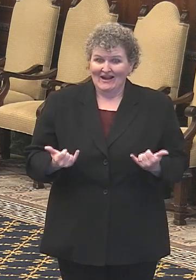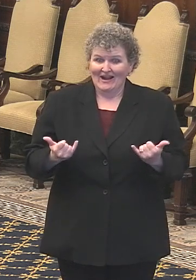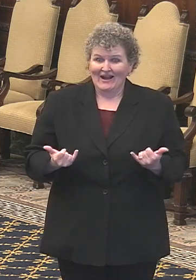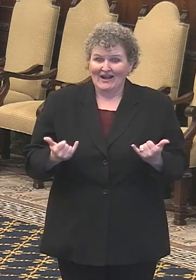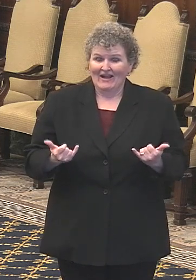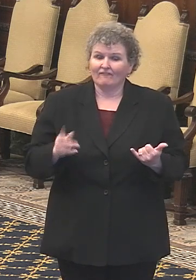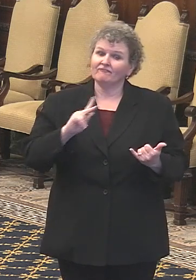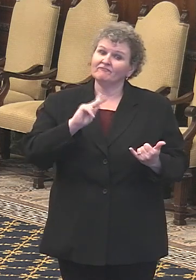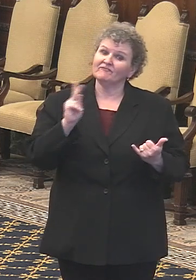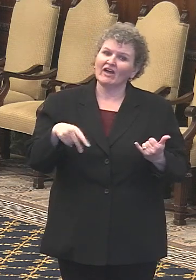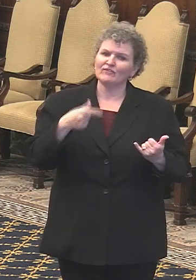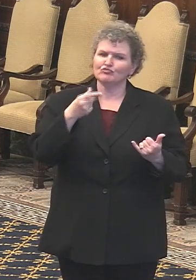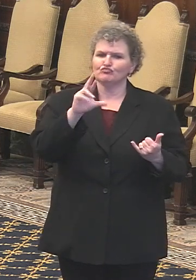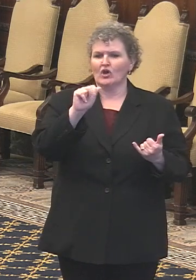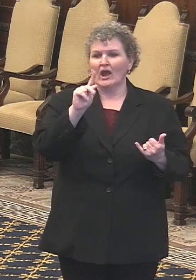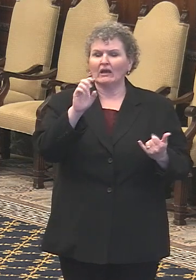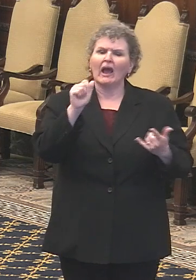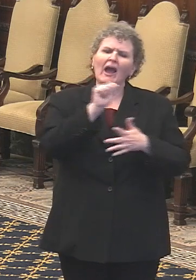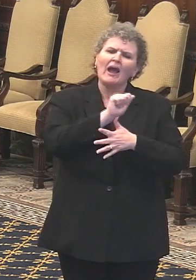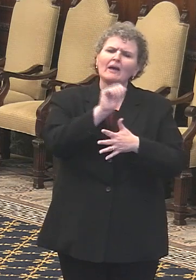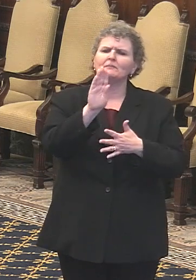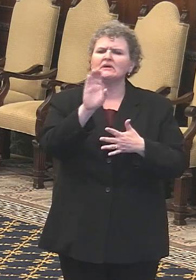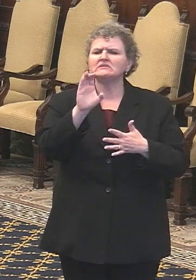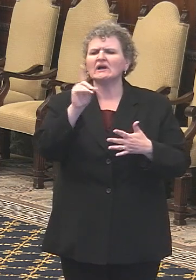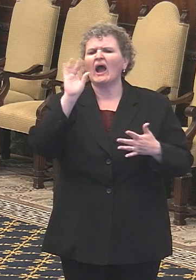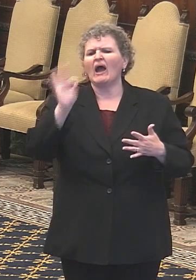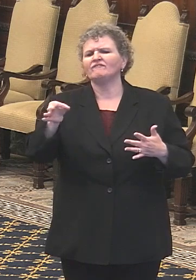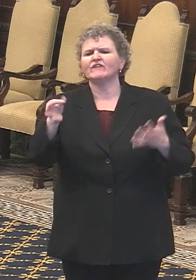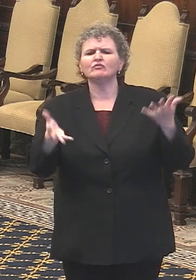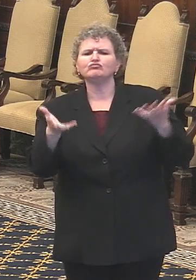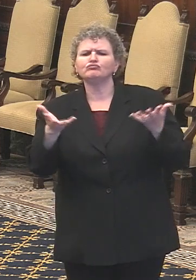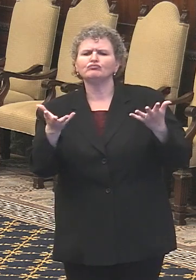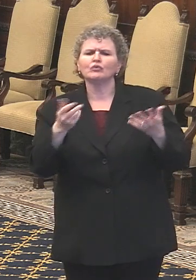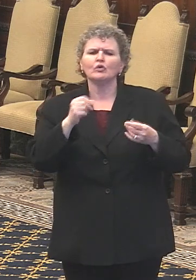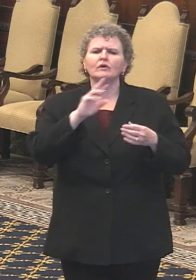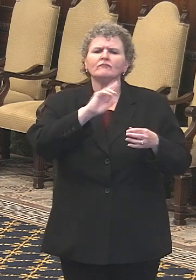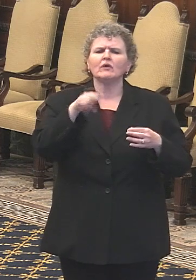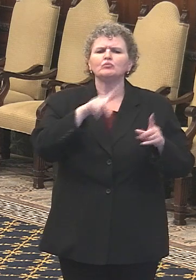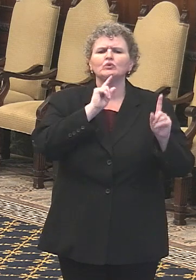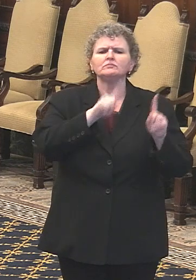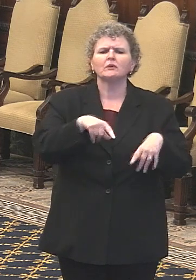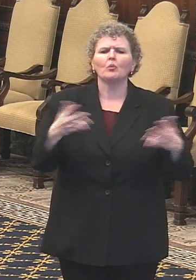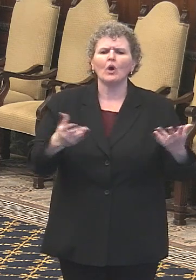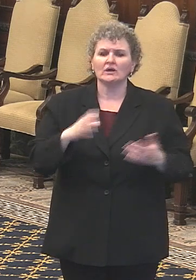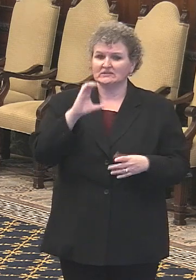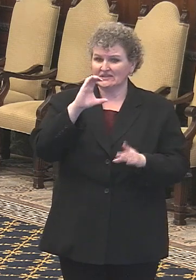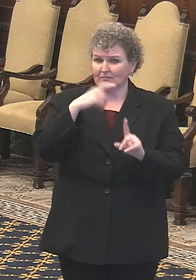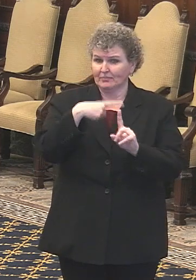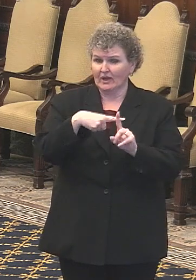Philadelphia's response? Do you feel like you're a C plus, B minus, maybe an A?